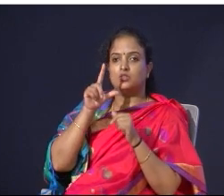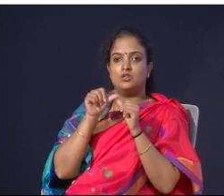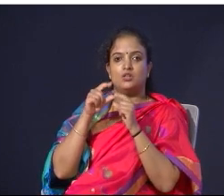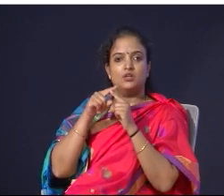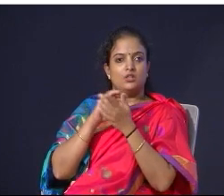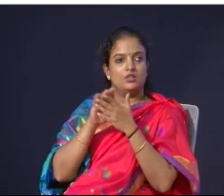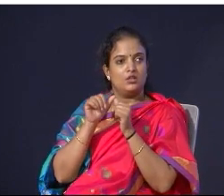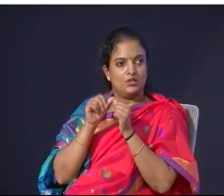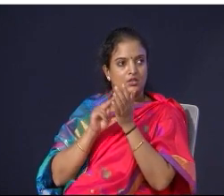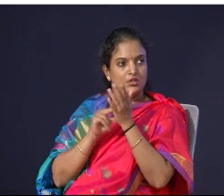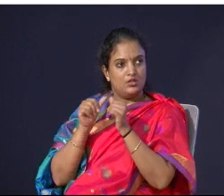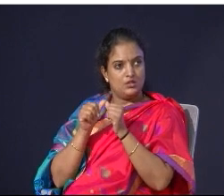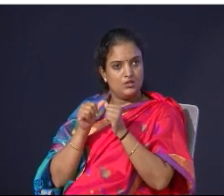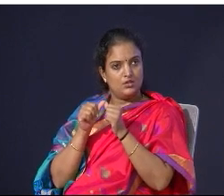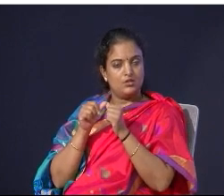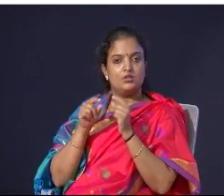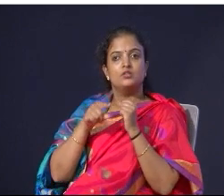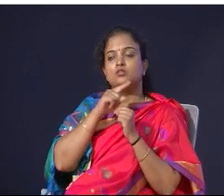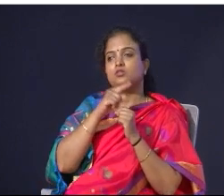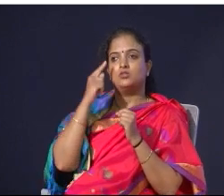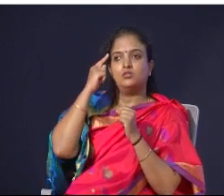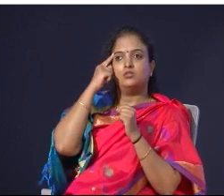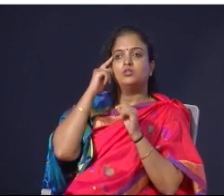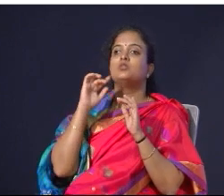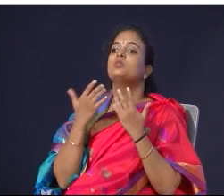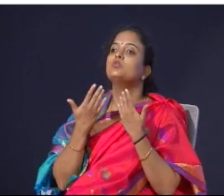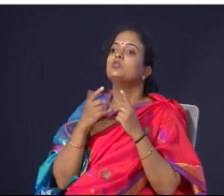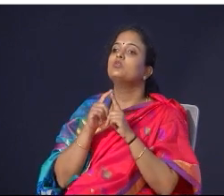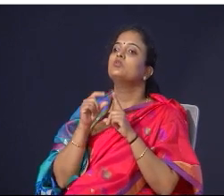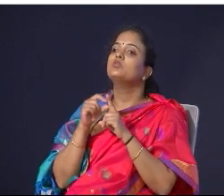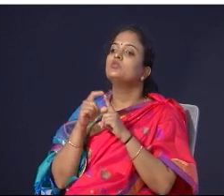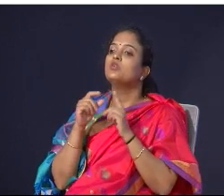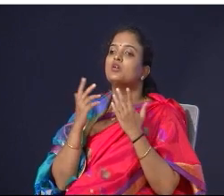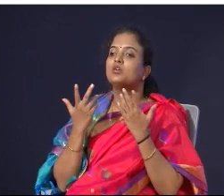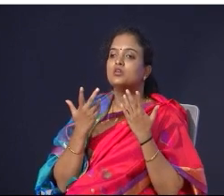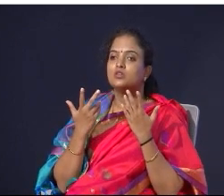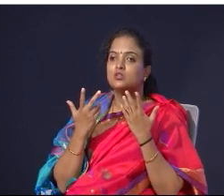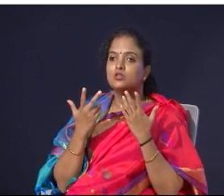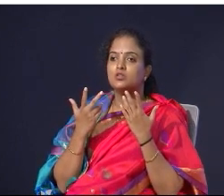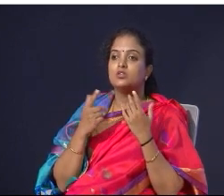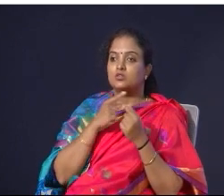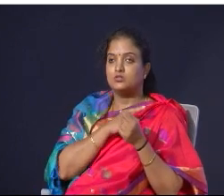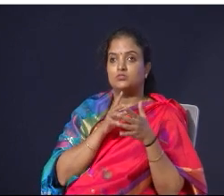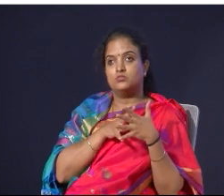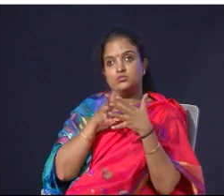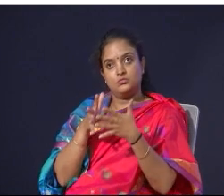vision. Okay, she thought about what can be done with this residual vision. Okay, and she said that we can train